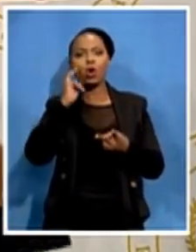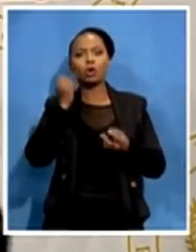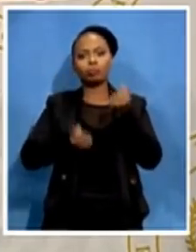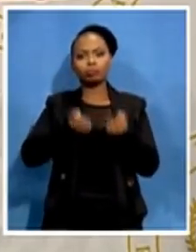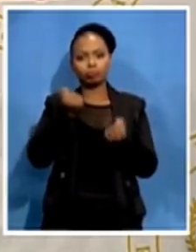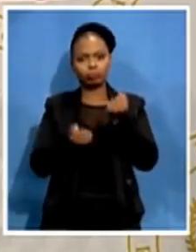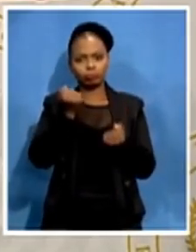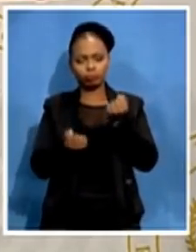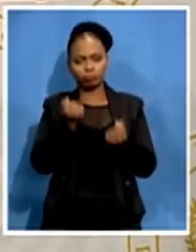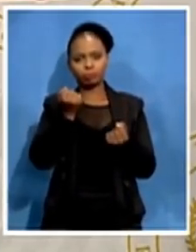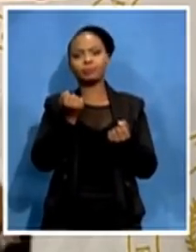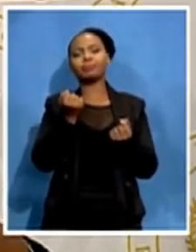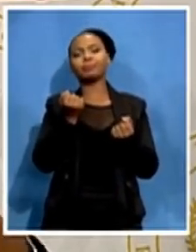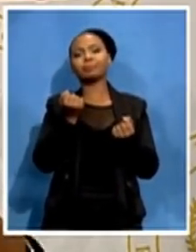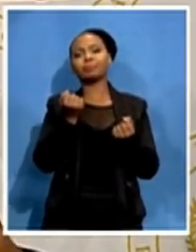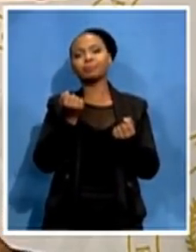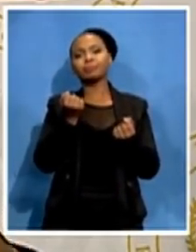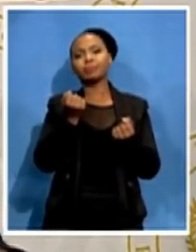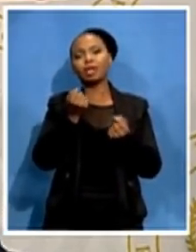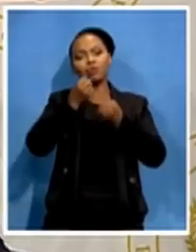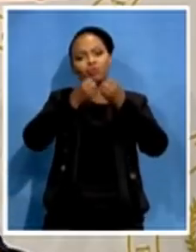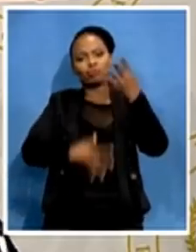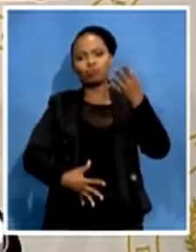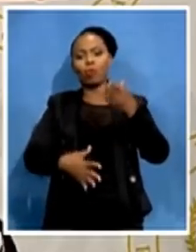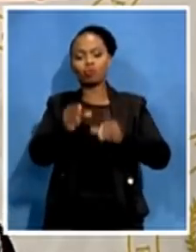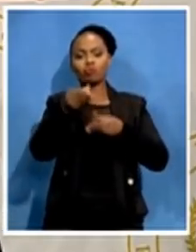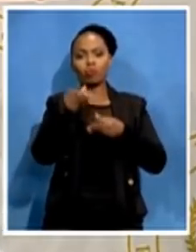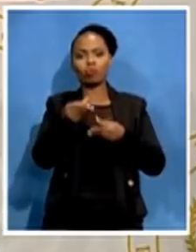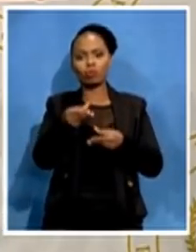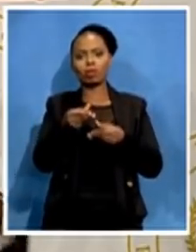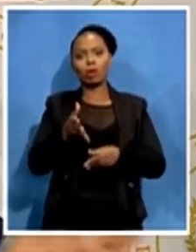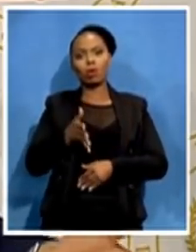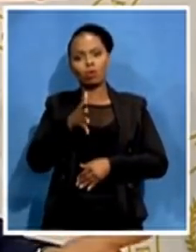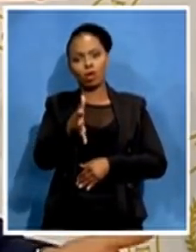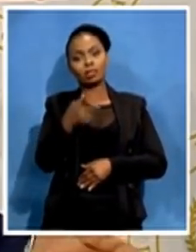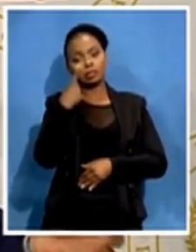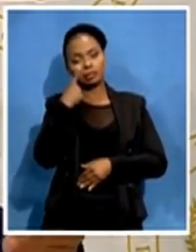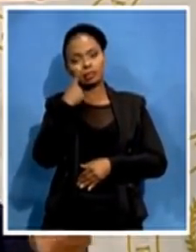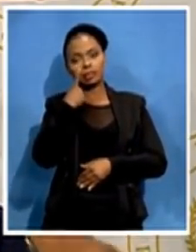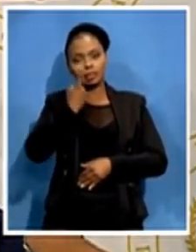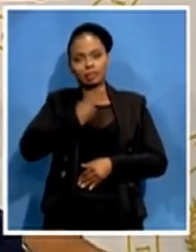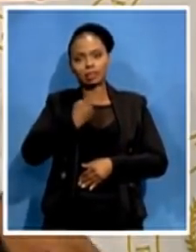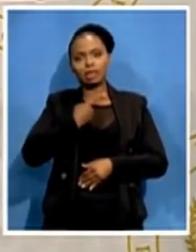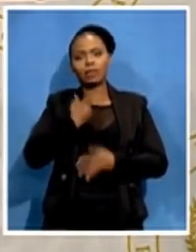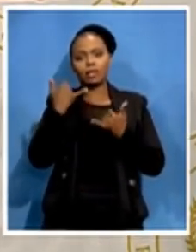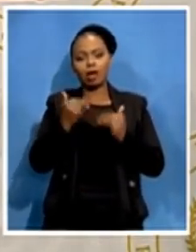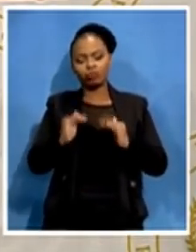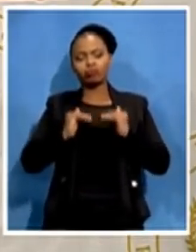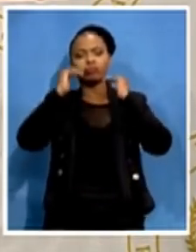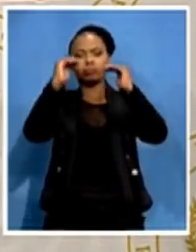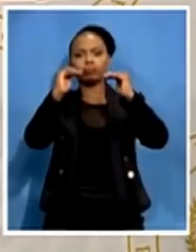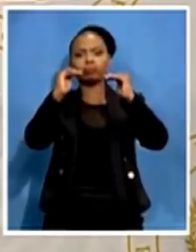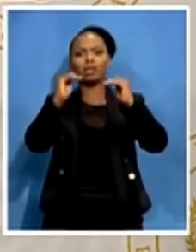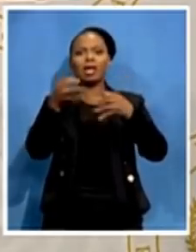all documentation, we would want to see ourselves moving towards the stage where we are a paperless court. And